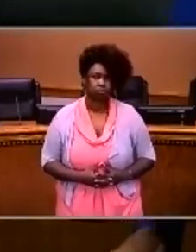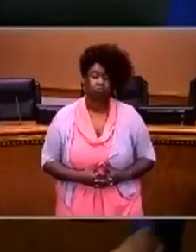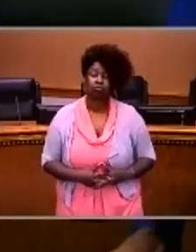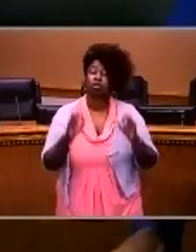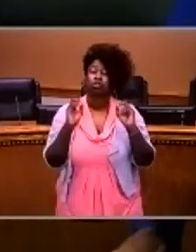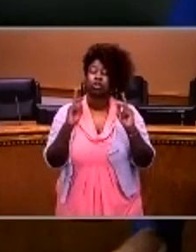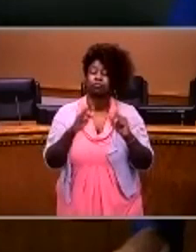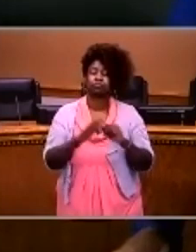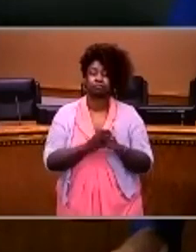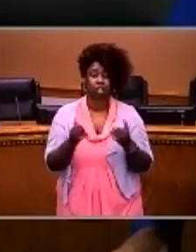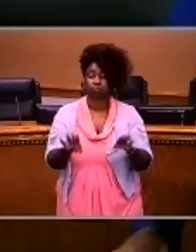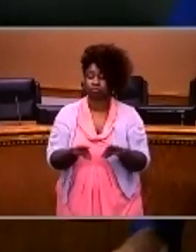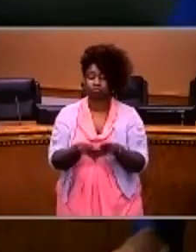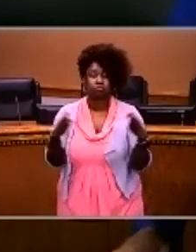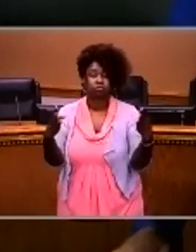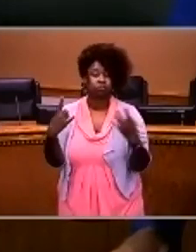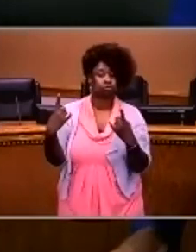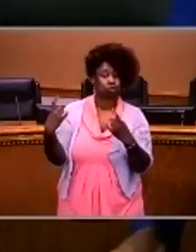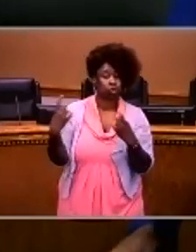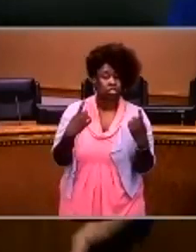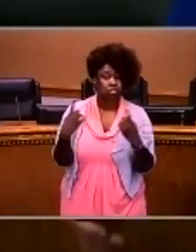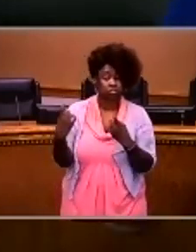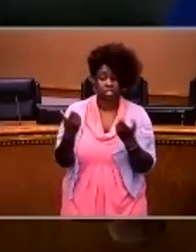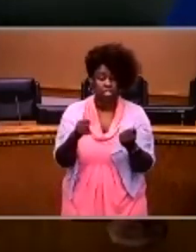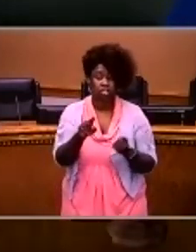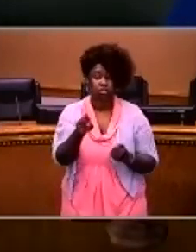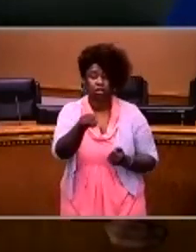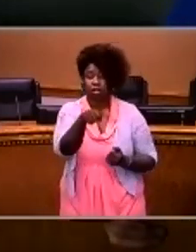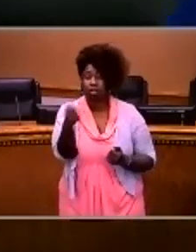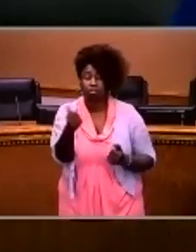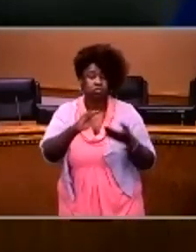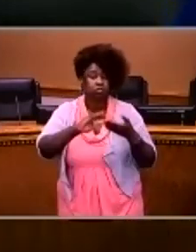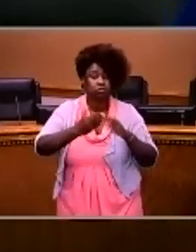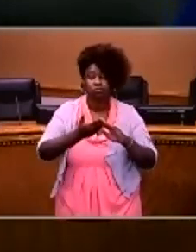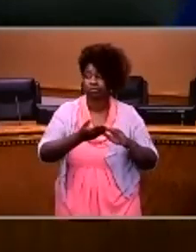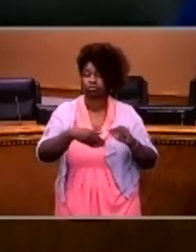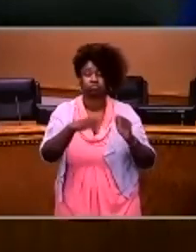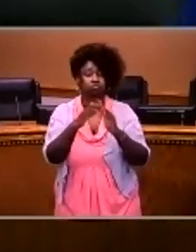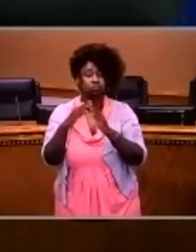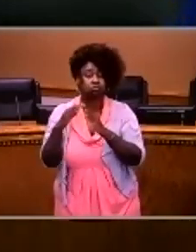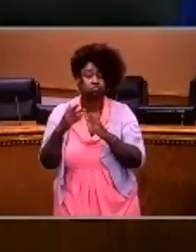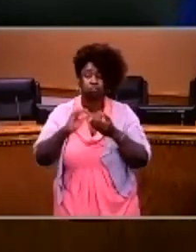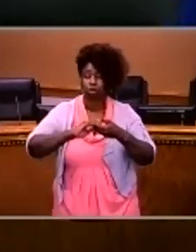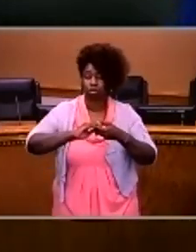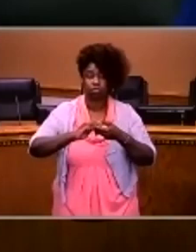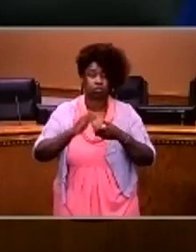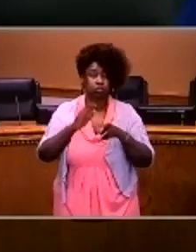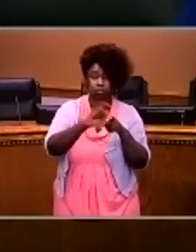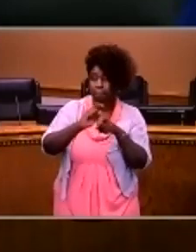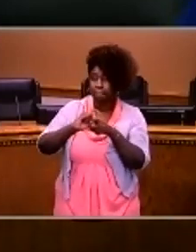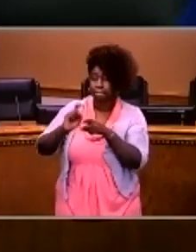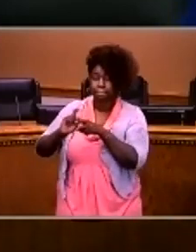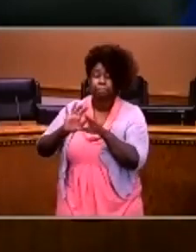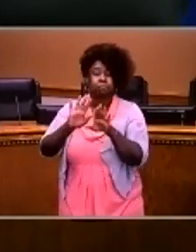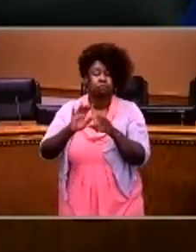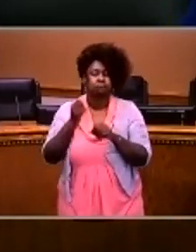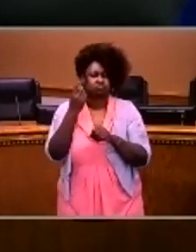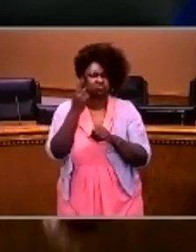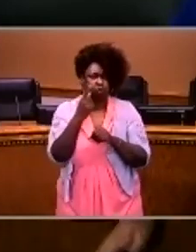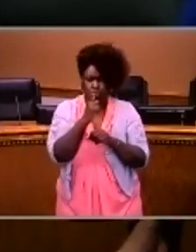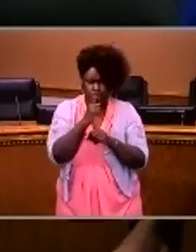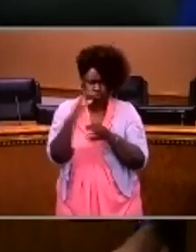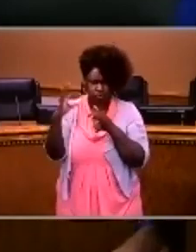Okay, we'll also open up the floor now for questions to any of our other municipal or community partners that are also on the call. Just want to recap those real